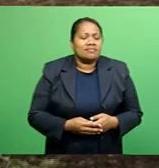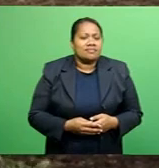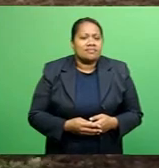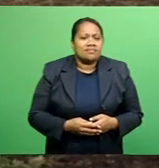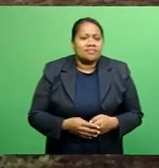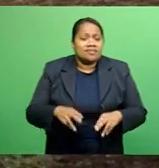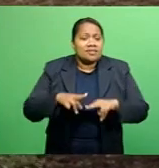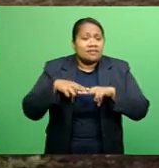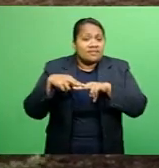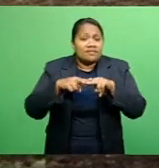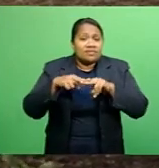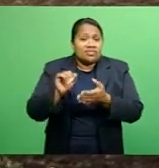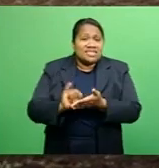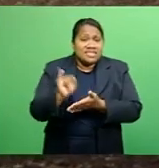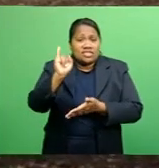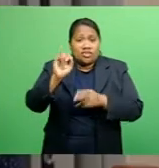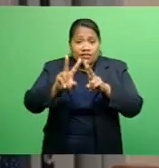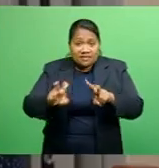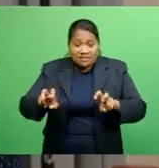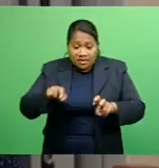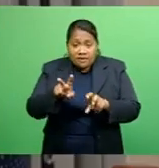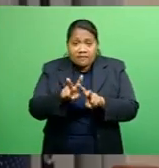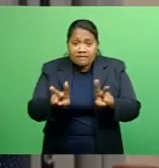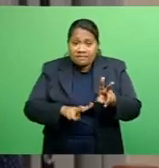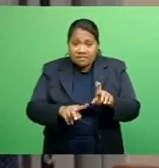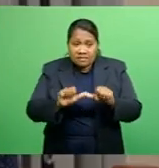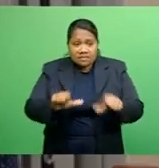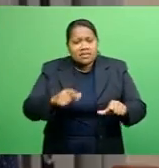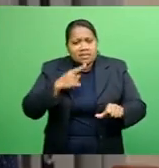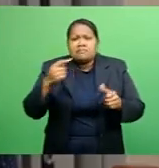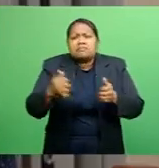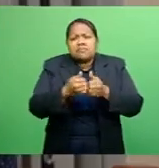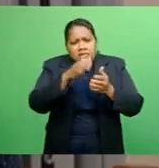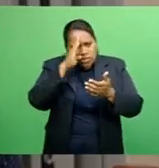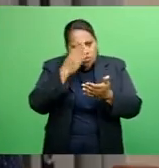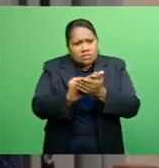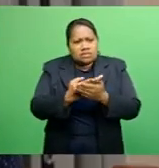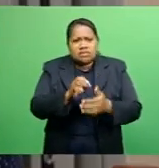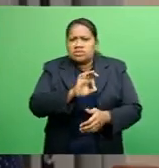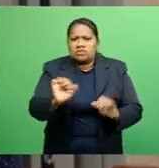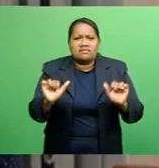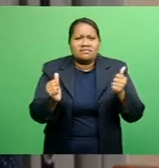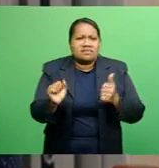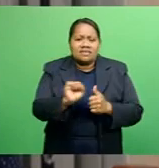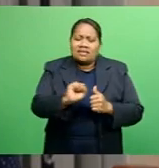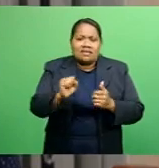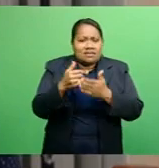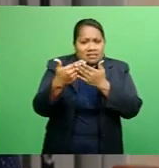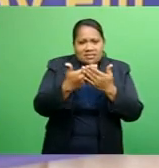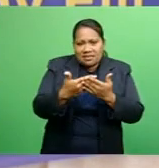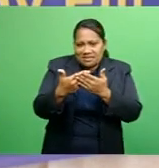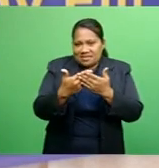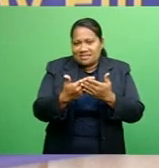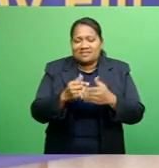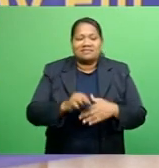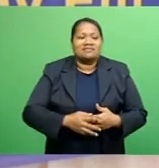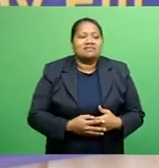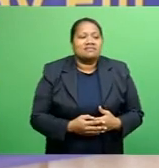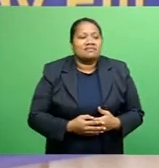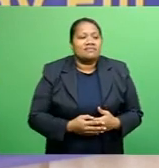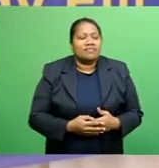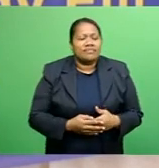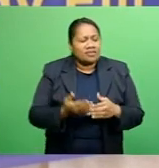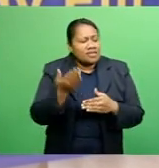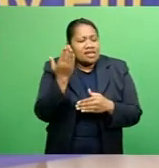Fiji Institute of Surveyors Vice President Jiten Singh says many students are not completing their studies. In the last, I want to say in the